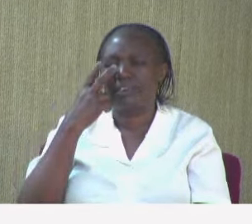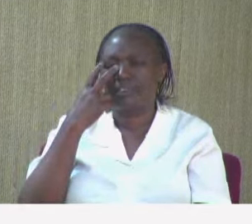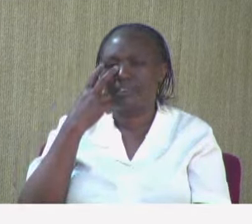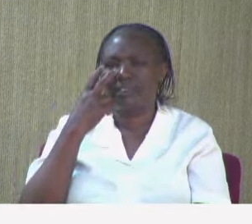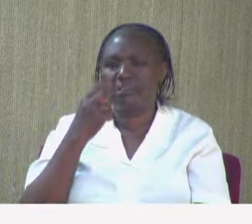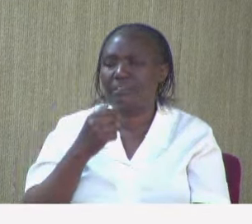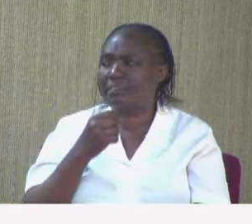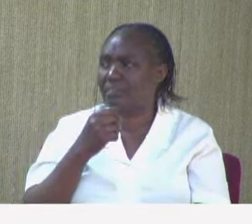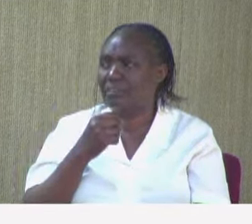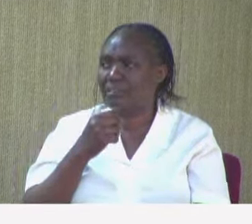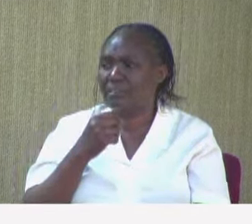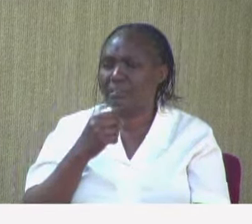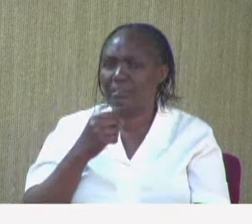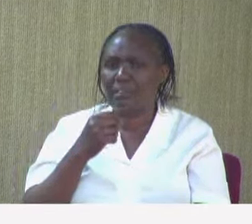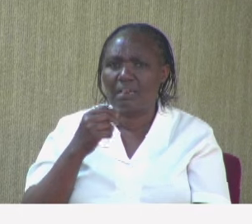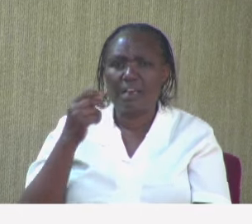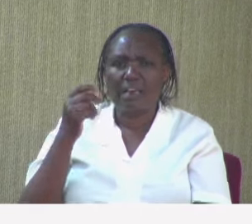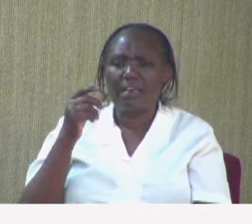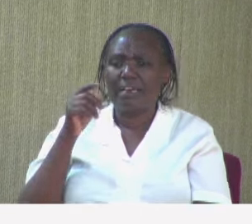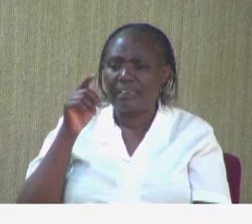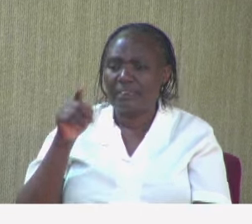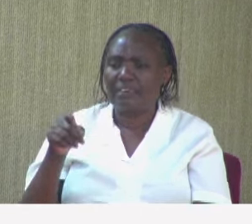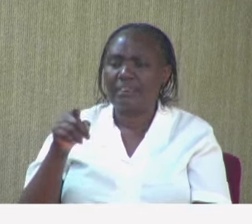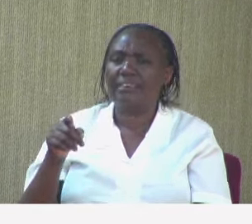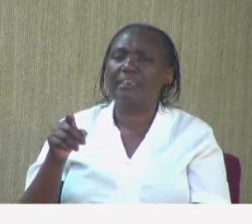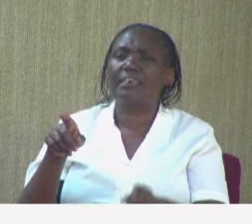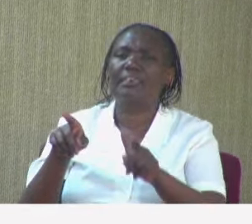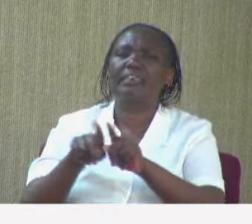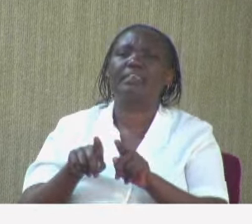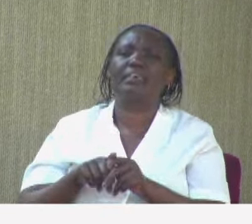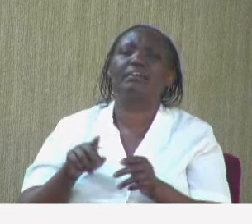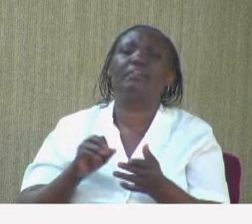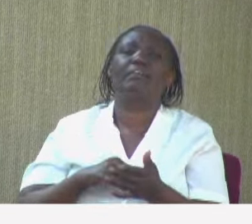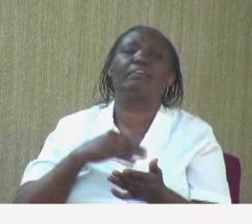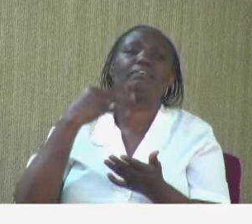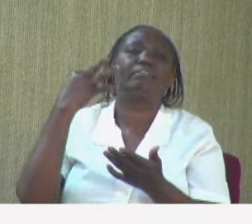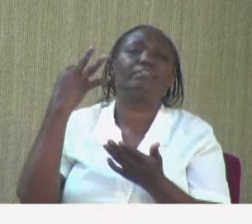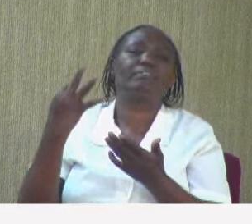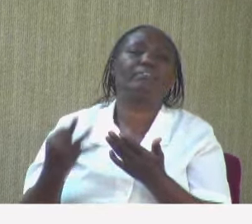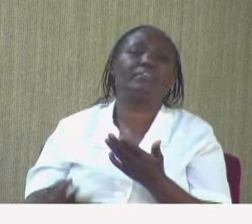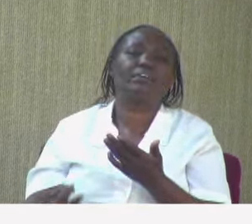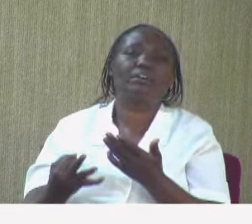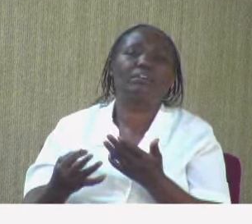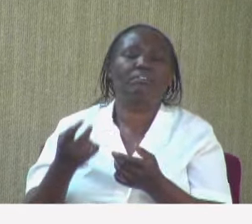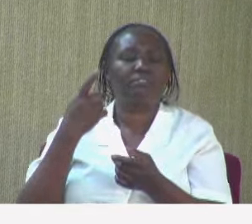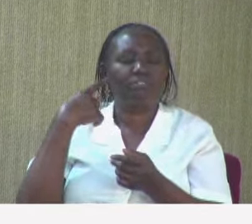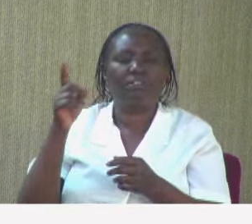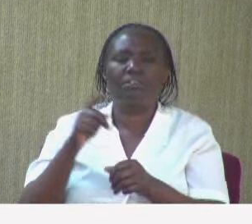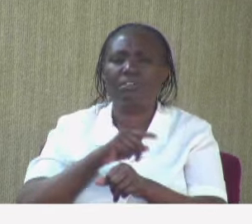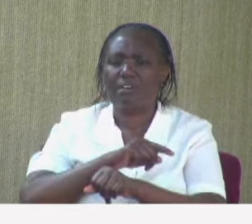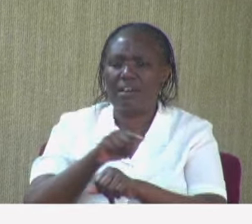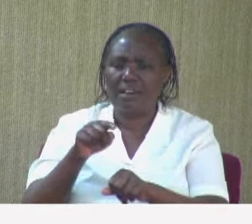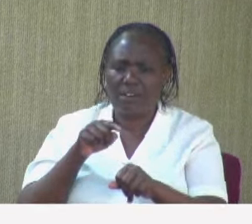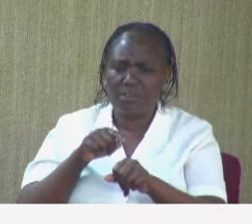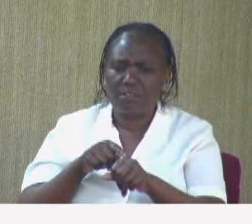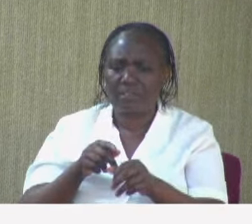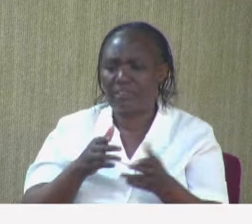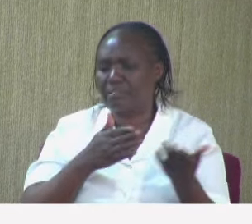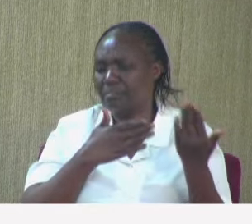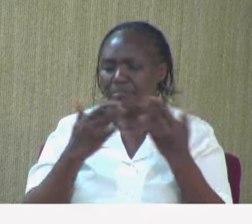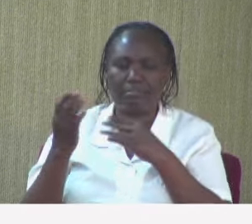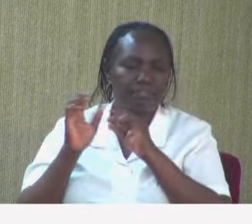while in vision, she fell down as though dead. For hours without breath, even